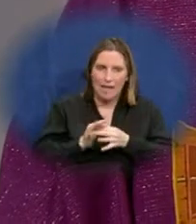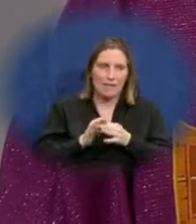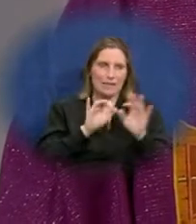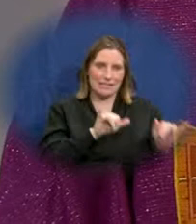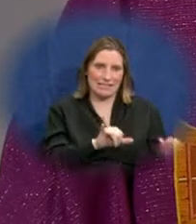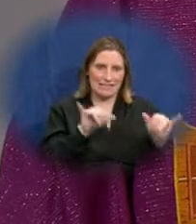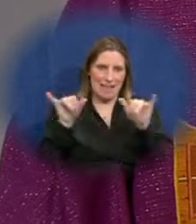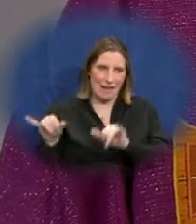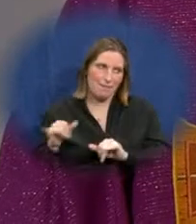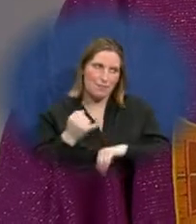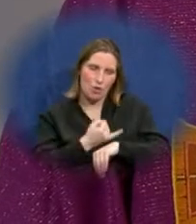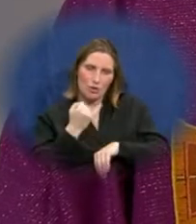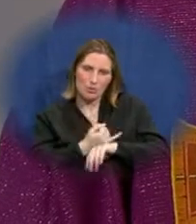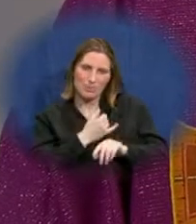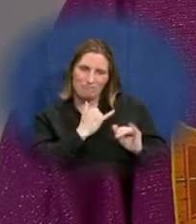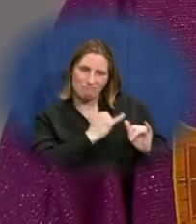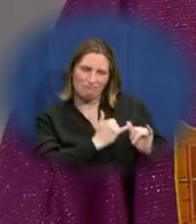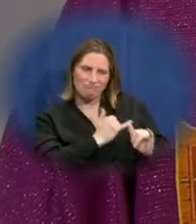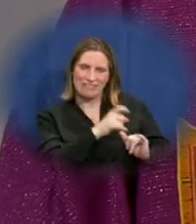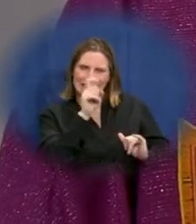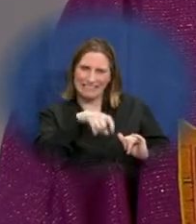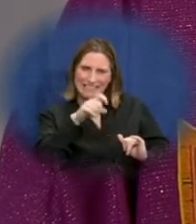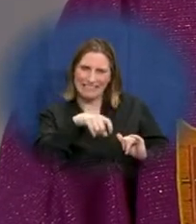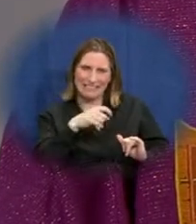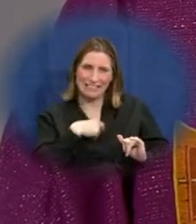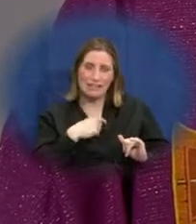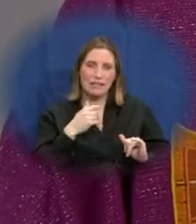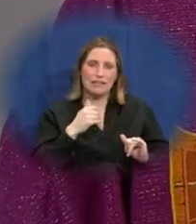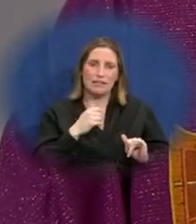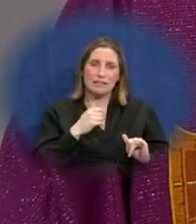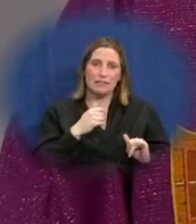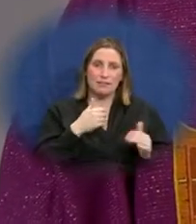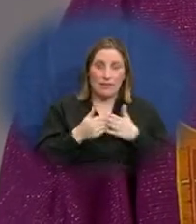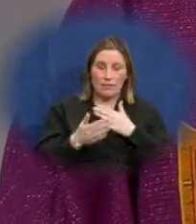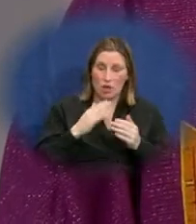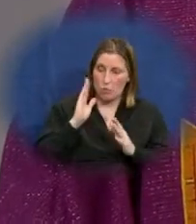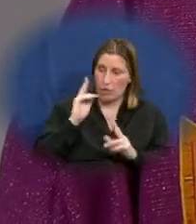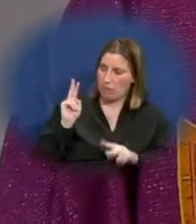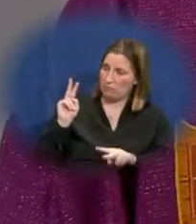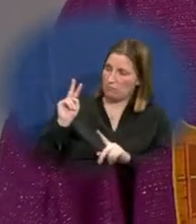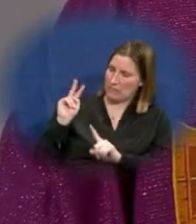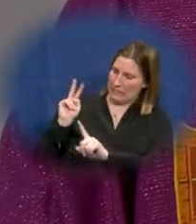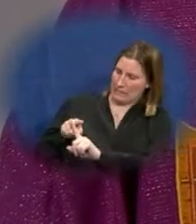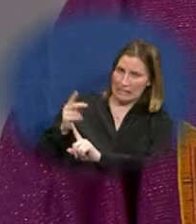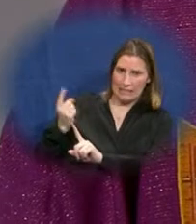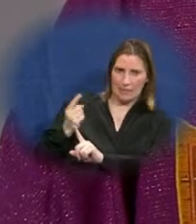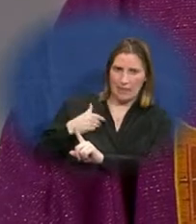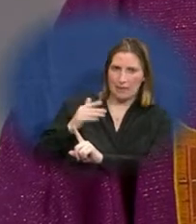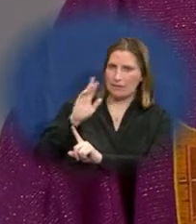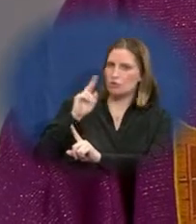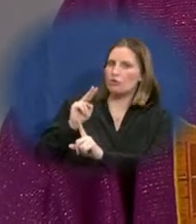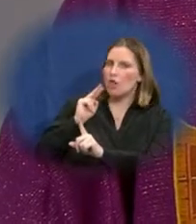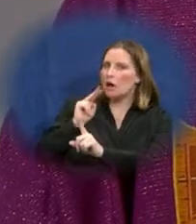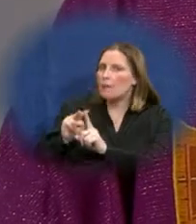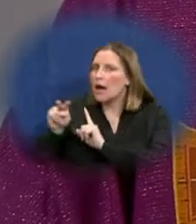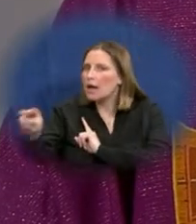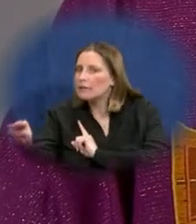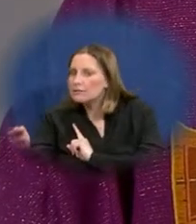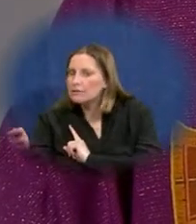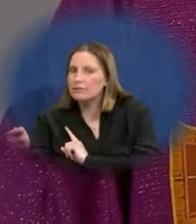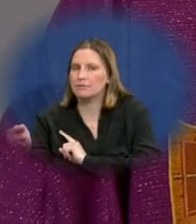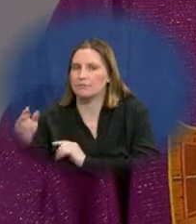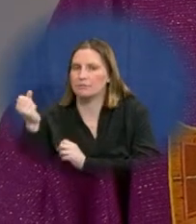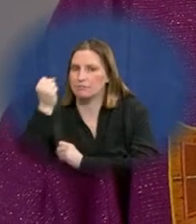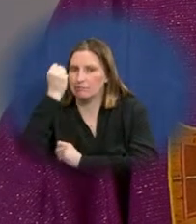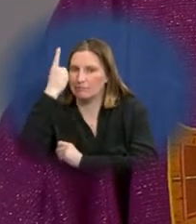and models for us to look beyond what we sometimes again see as appearances to the very presence of God who is with